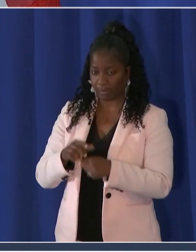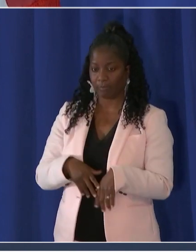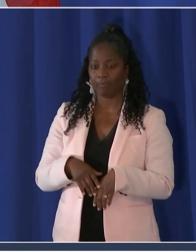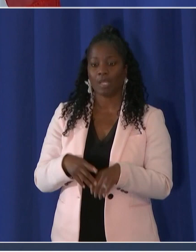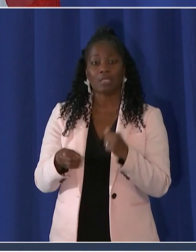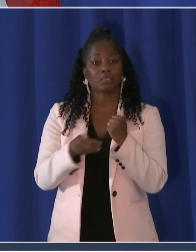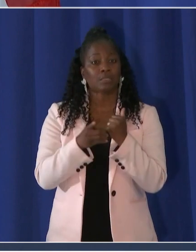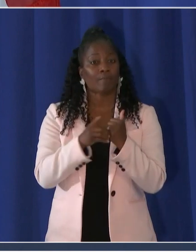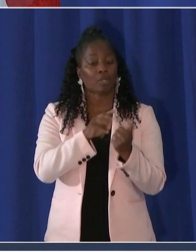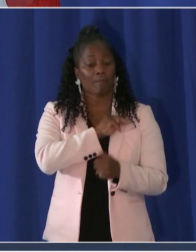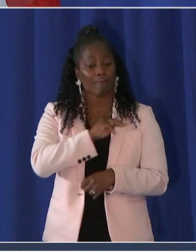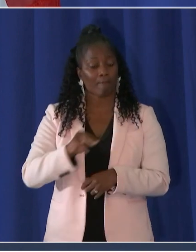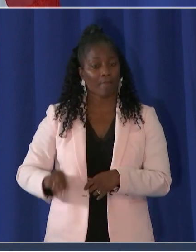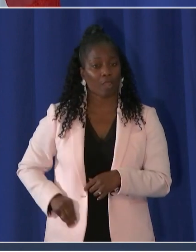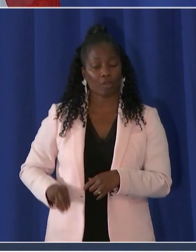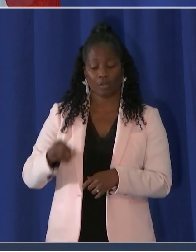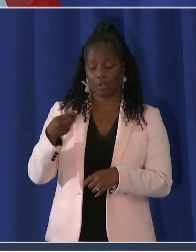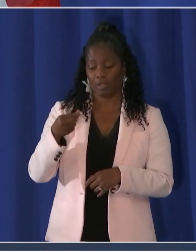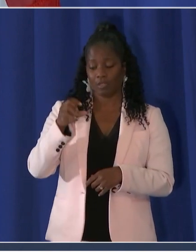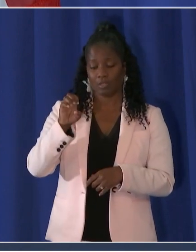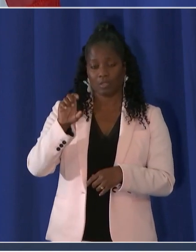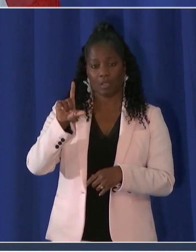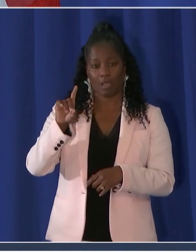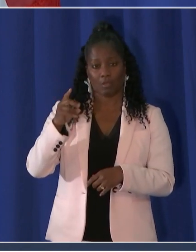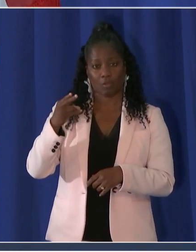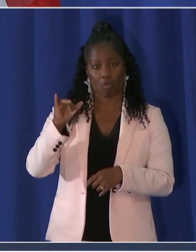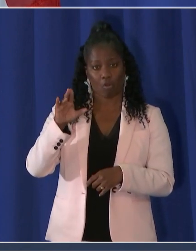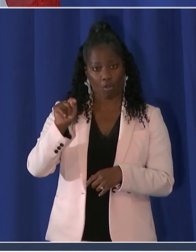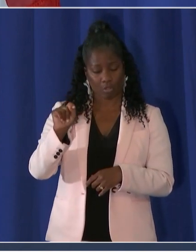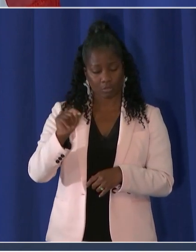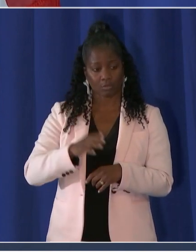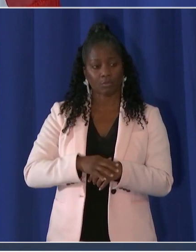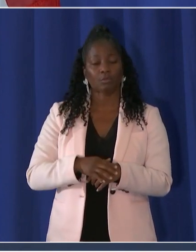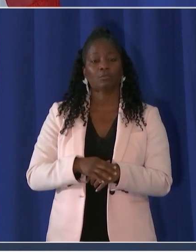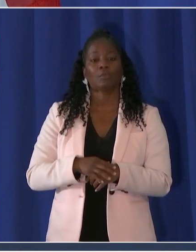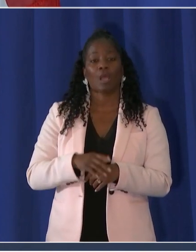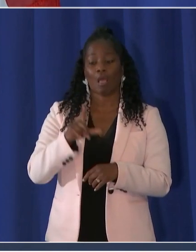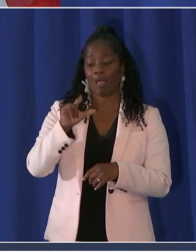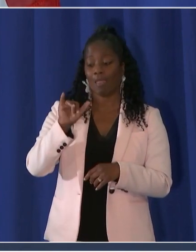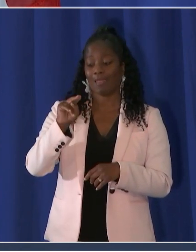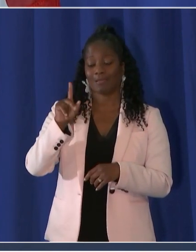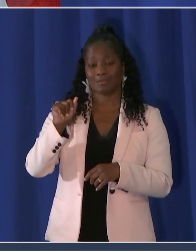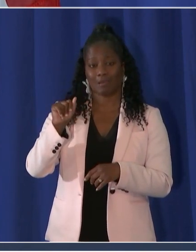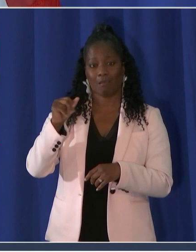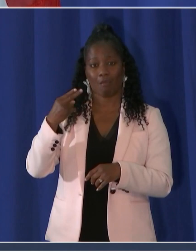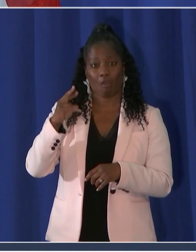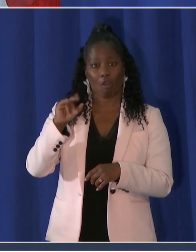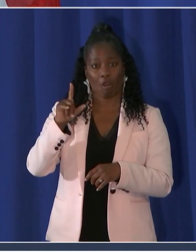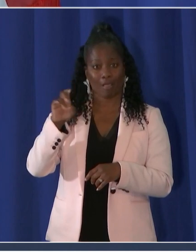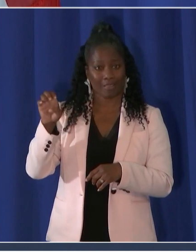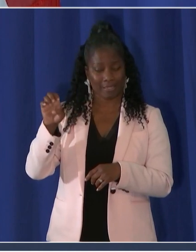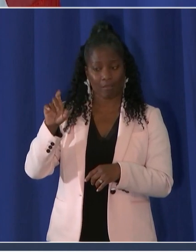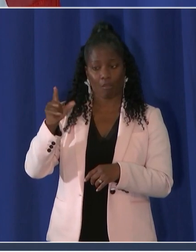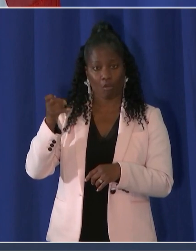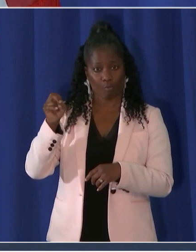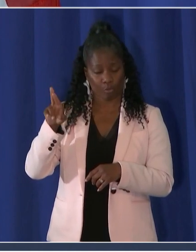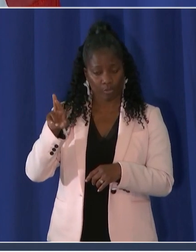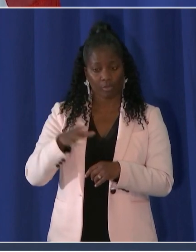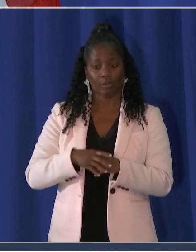Deputy Mayor Geldhart, Gun Violence Prevention Director Linda Harley Harper, and Office